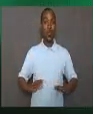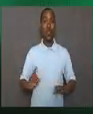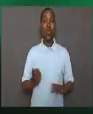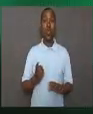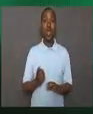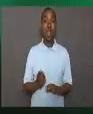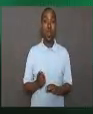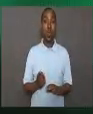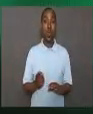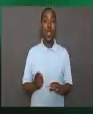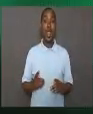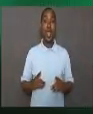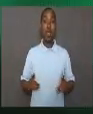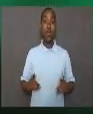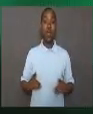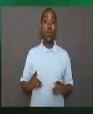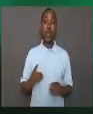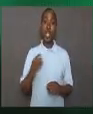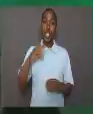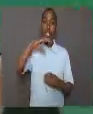curves into a dome shape.